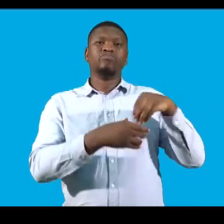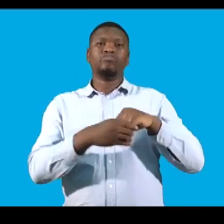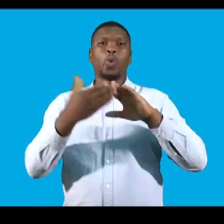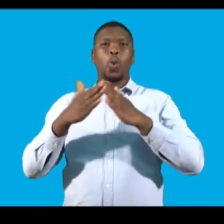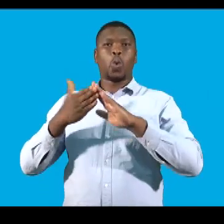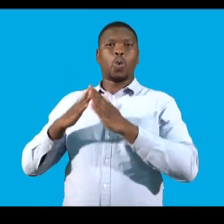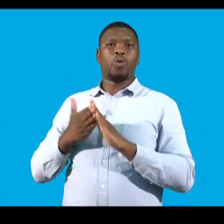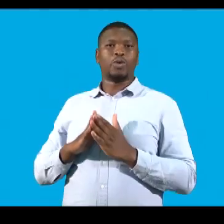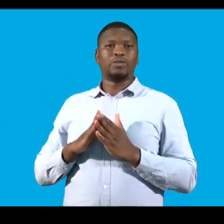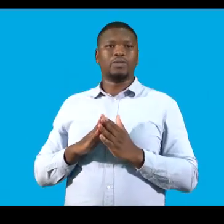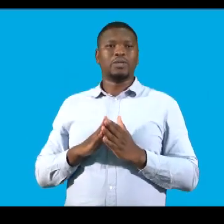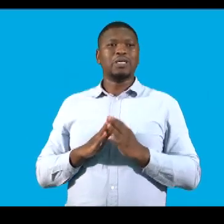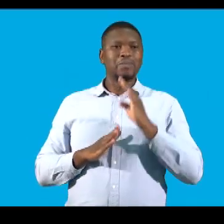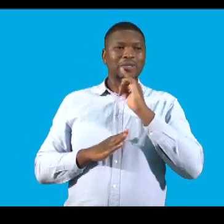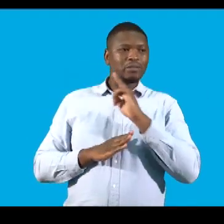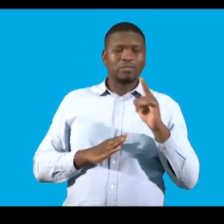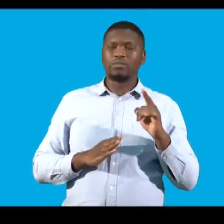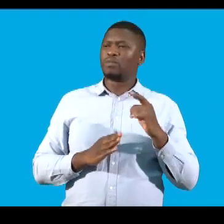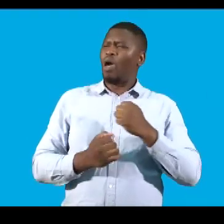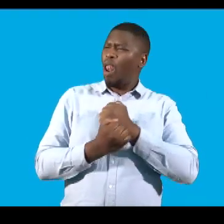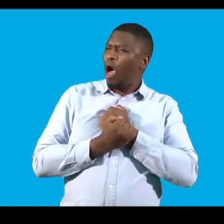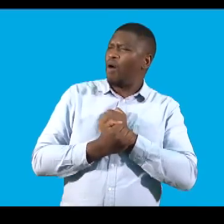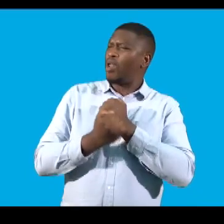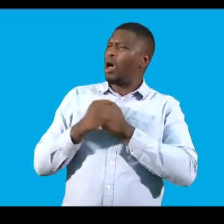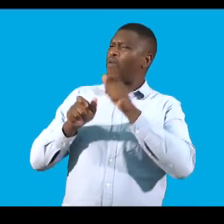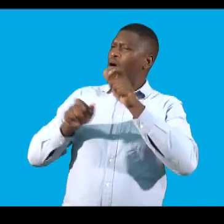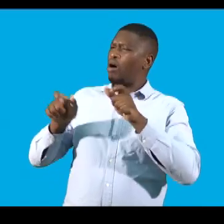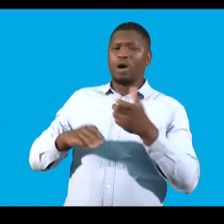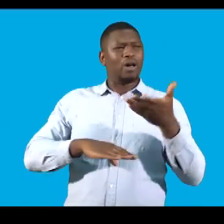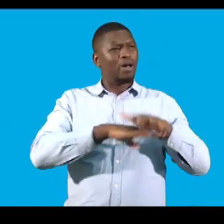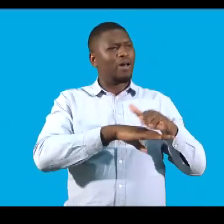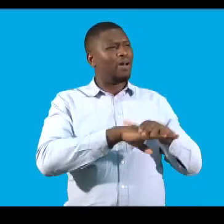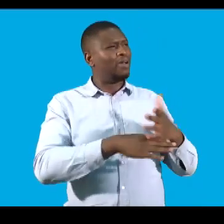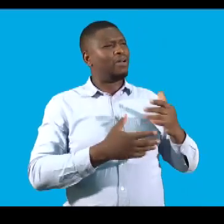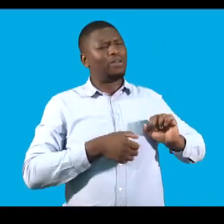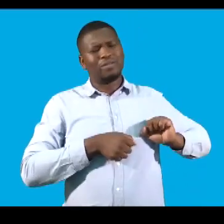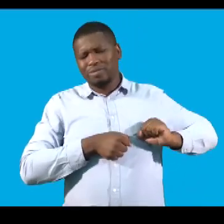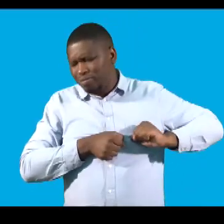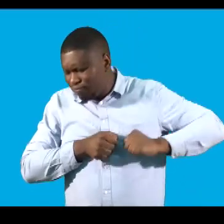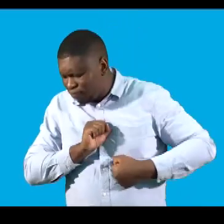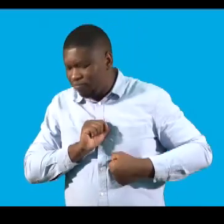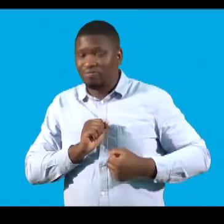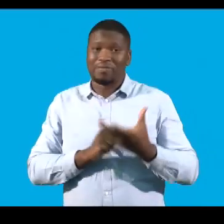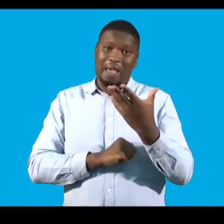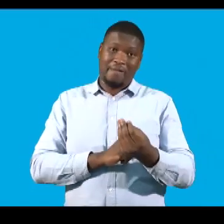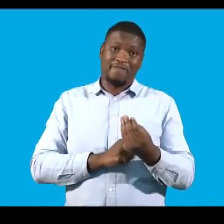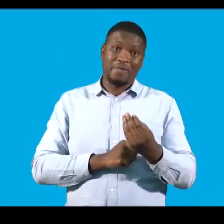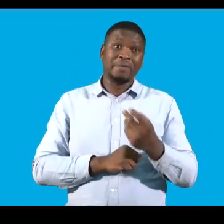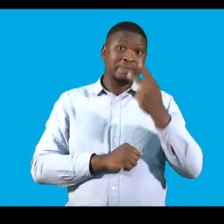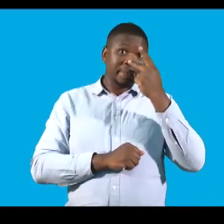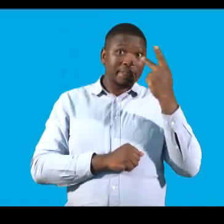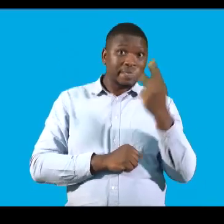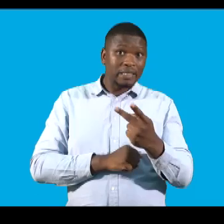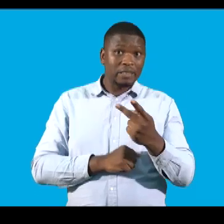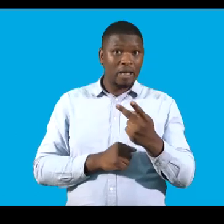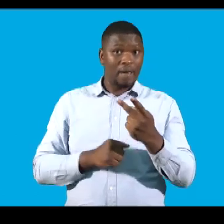left behind a loved one, thus intensifying the sense of loss. So the commonality is